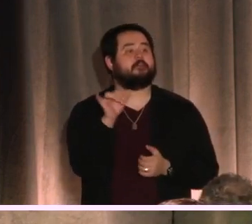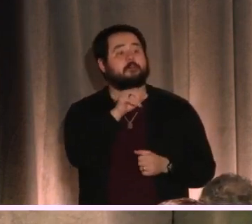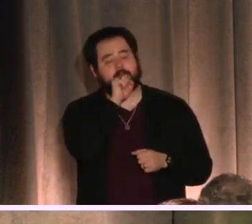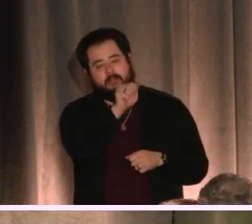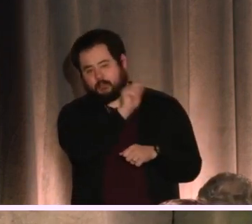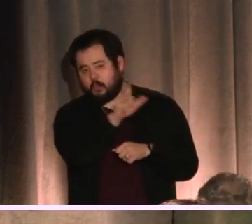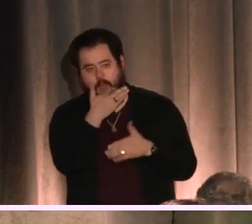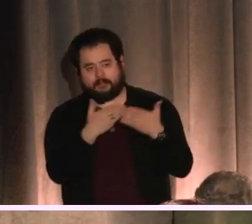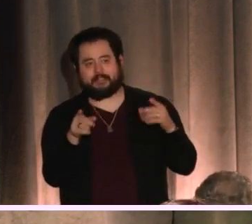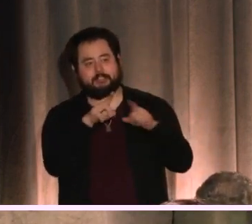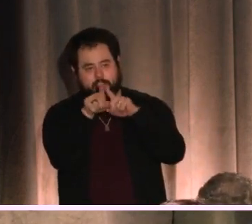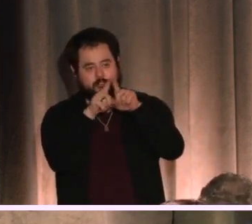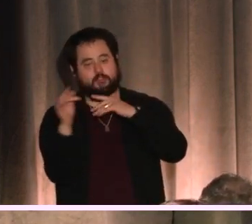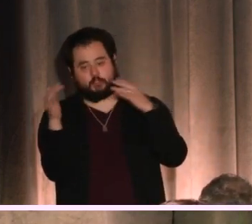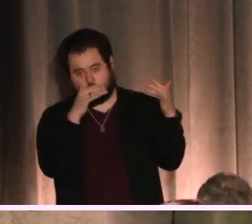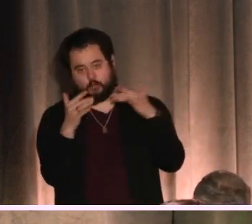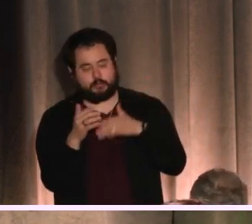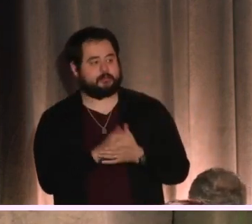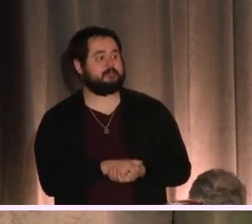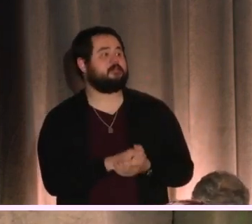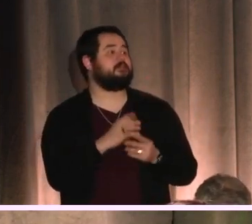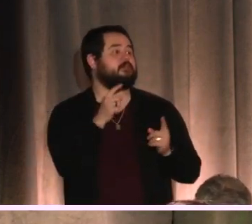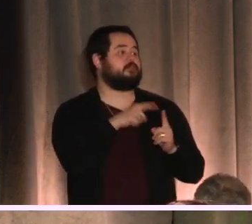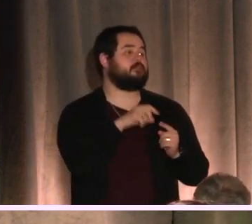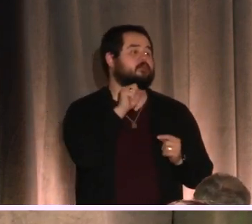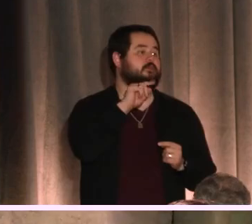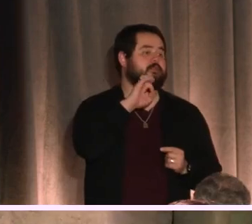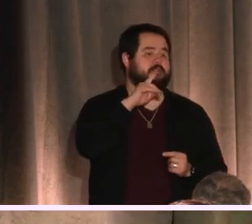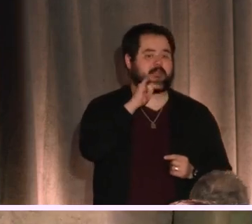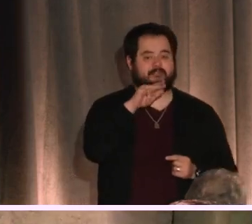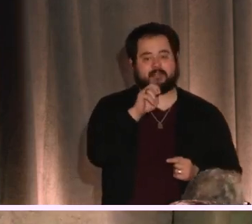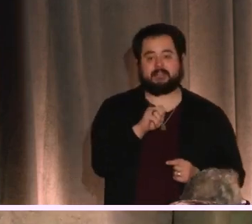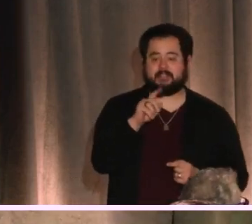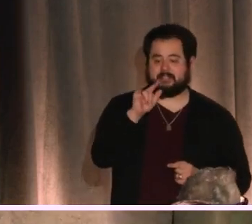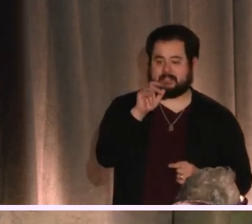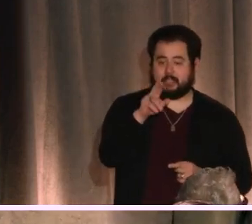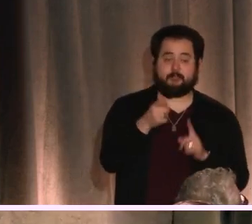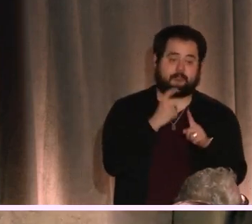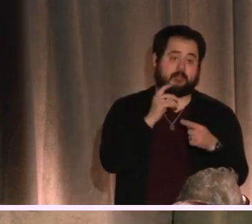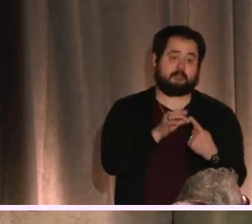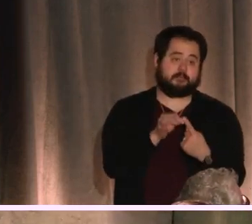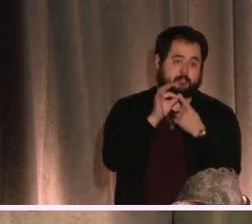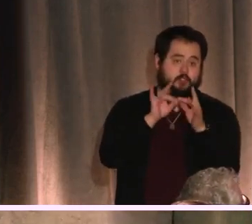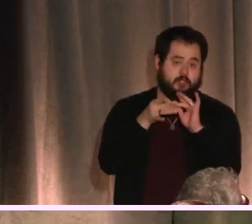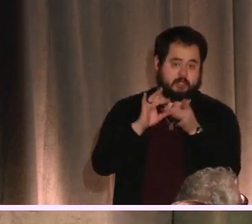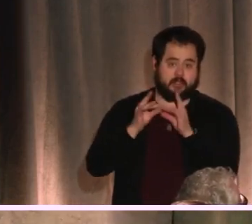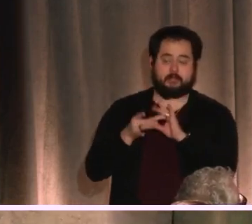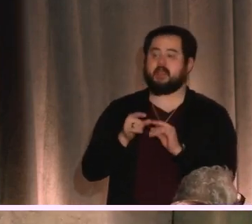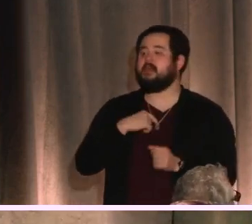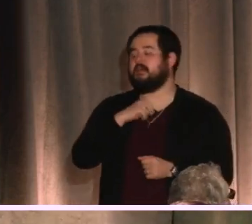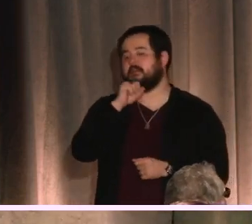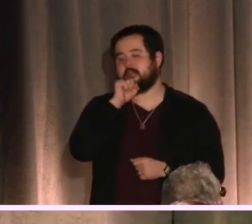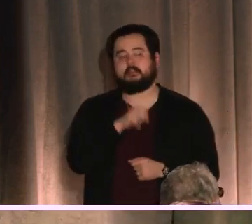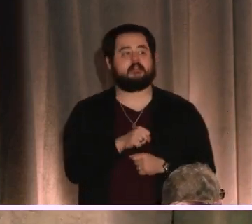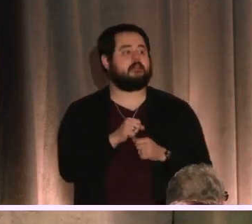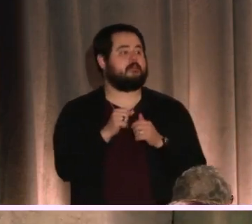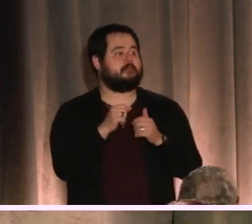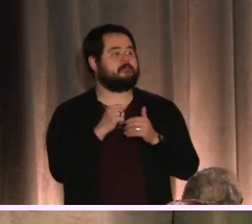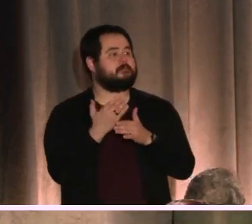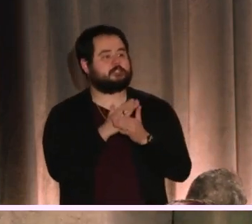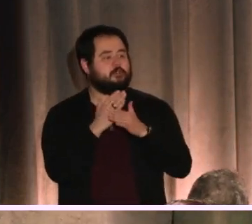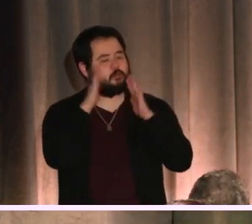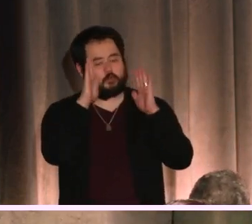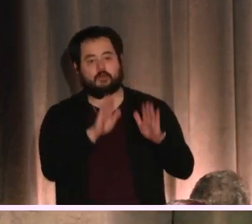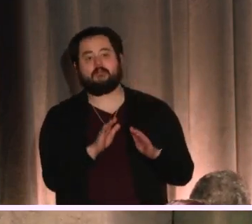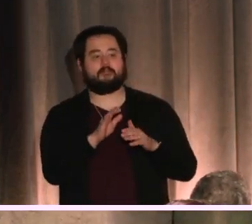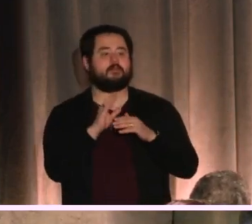Wars. To Stephanie Taylor from Special Olympics, I love sharing the wonderful world of unified bocce with you